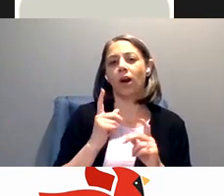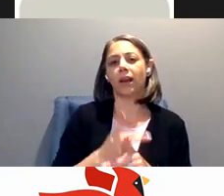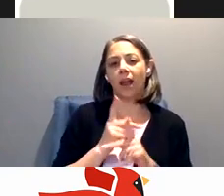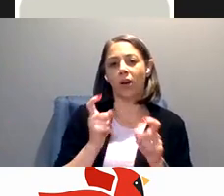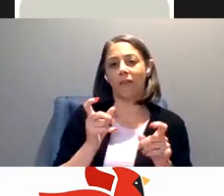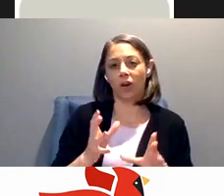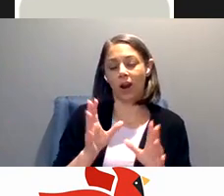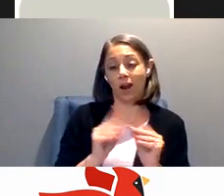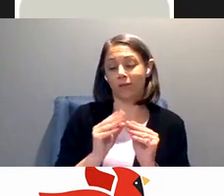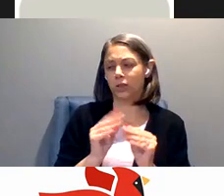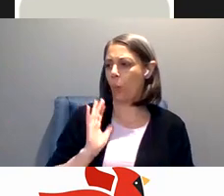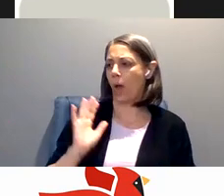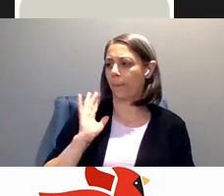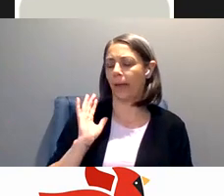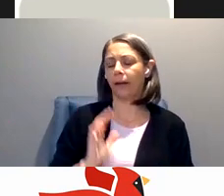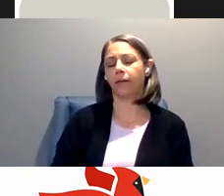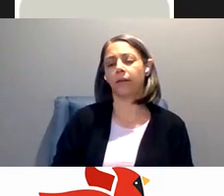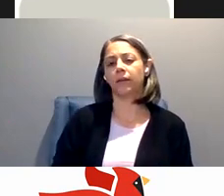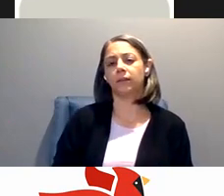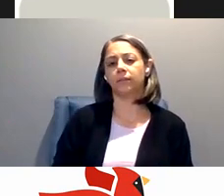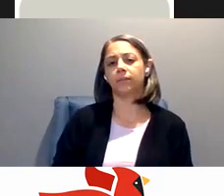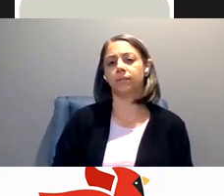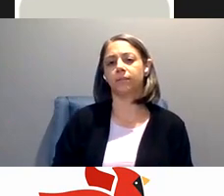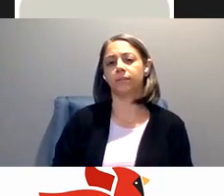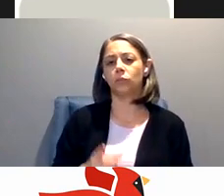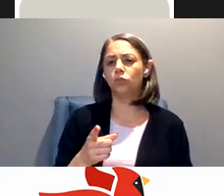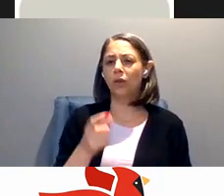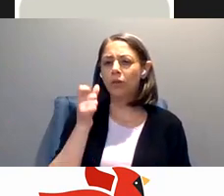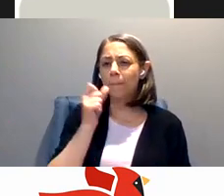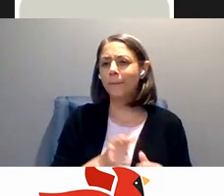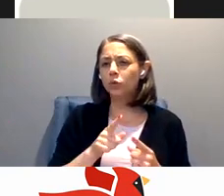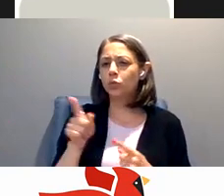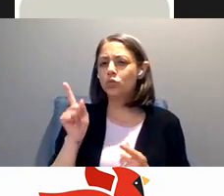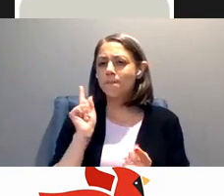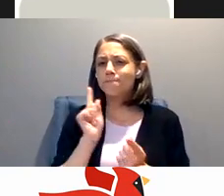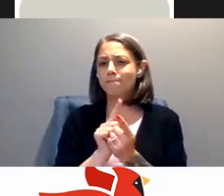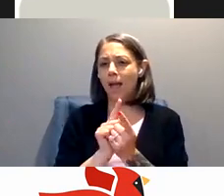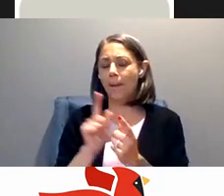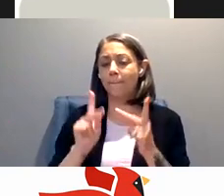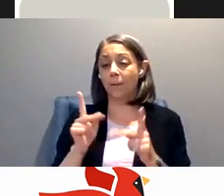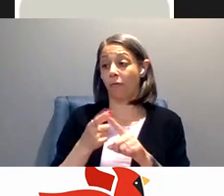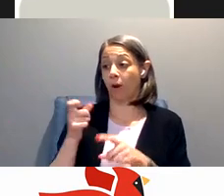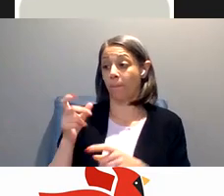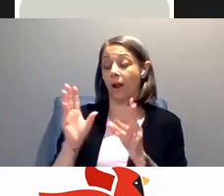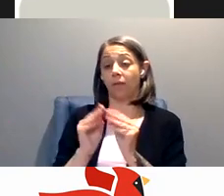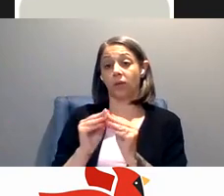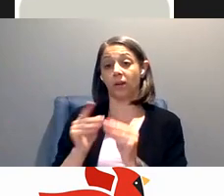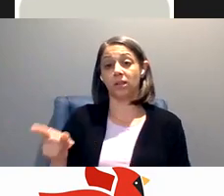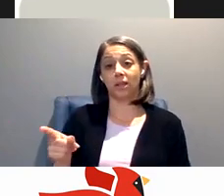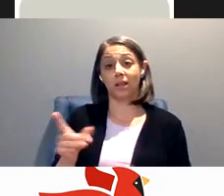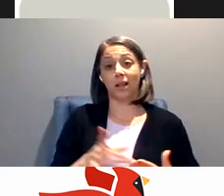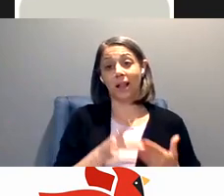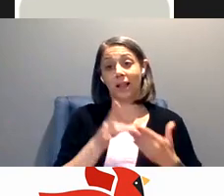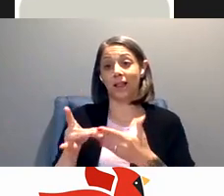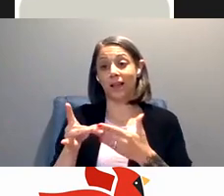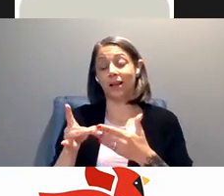while back. And you met some people at the conference that led to collaborations